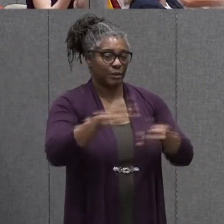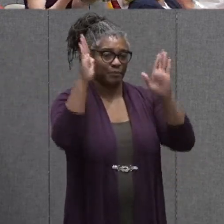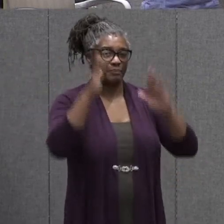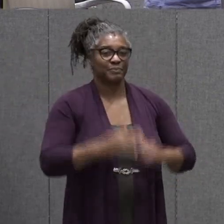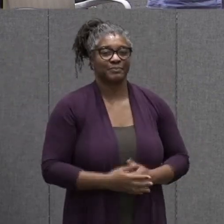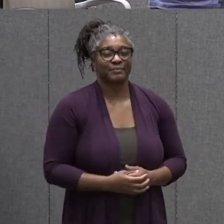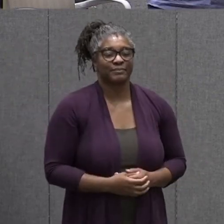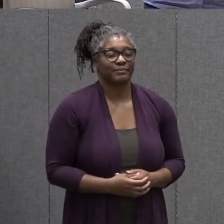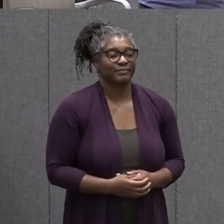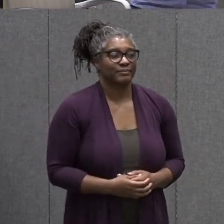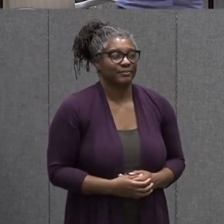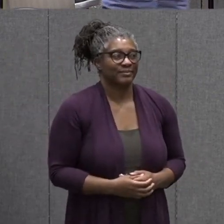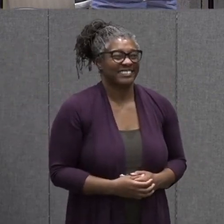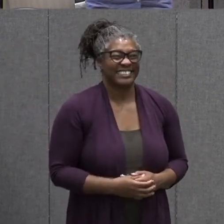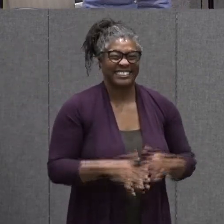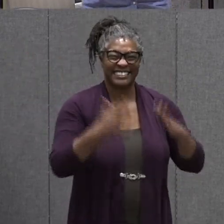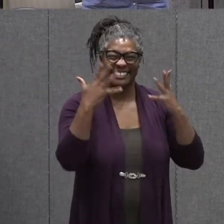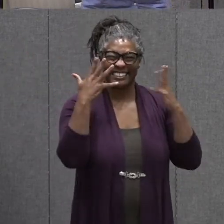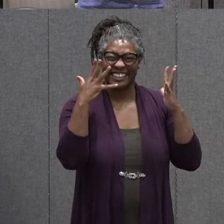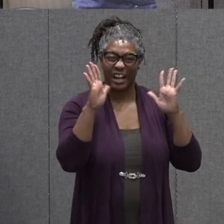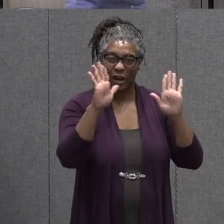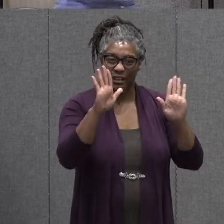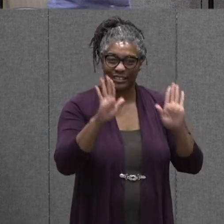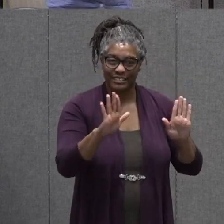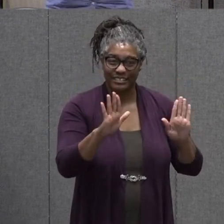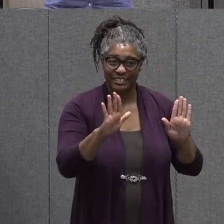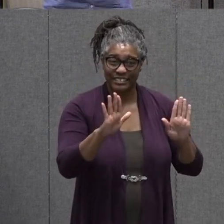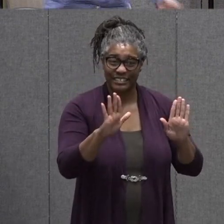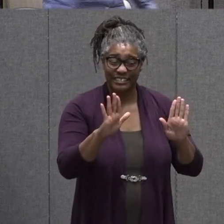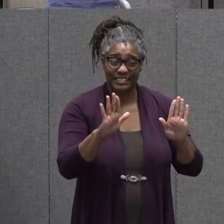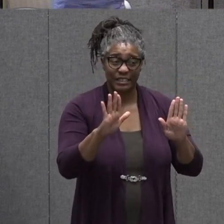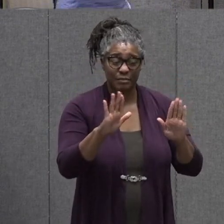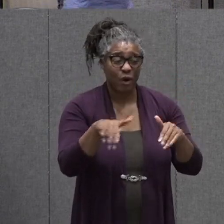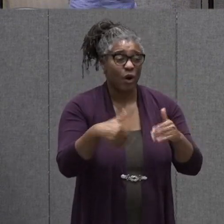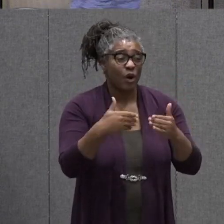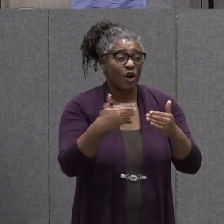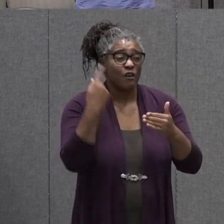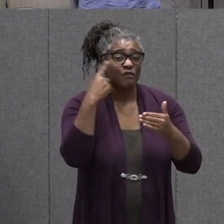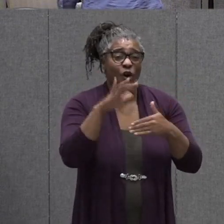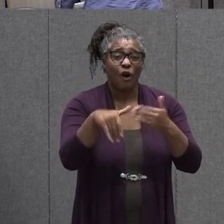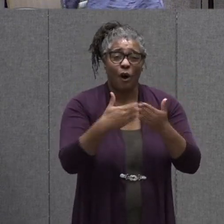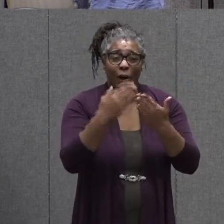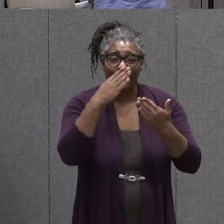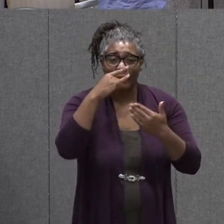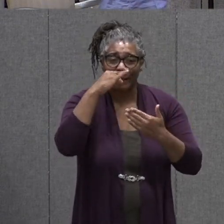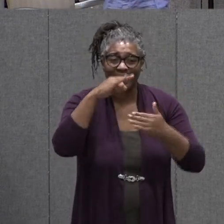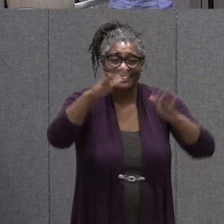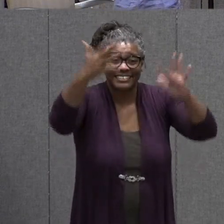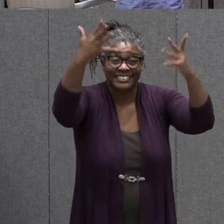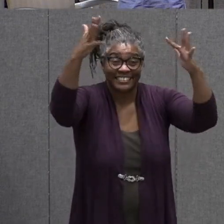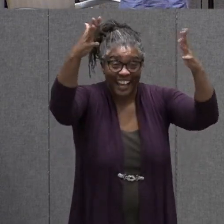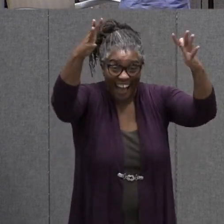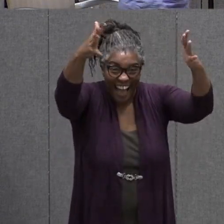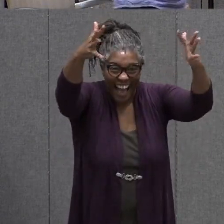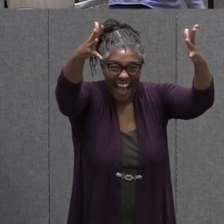gold. Oh, wow, that was awesome. Let's give all these kids out here a big round of applause.